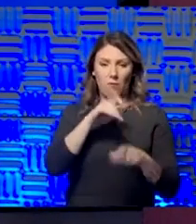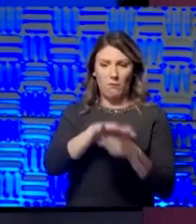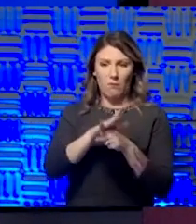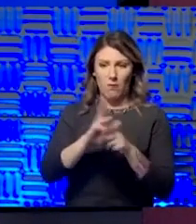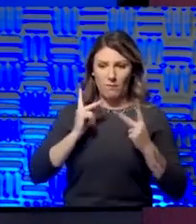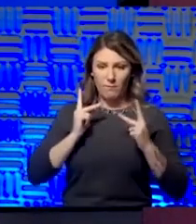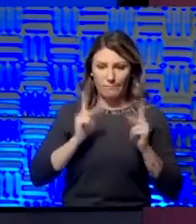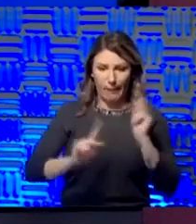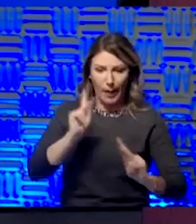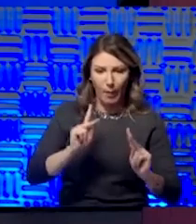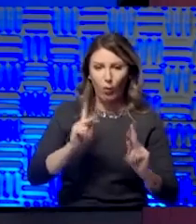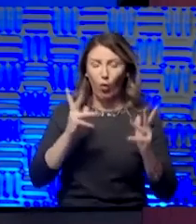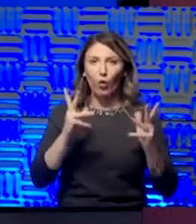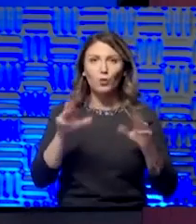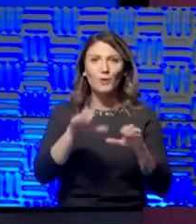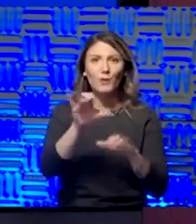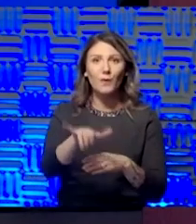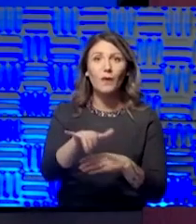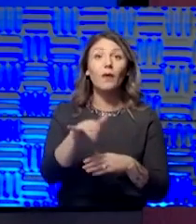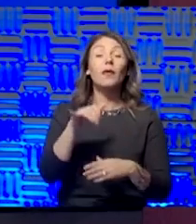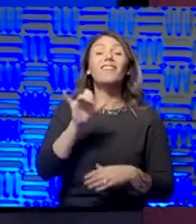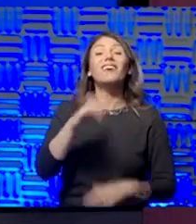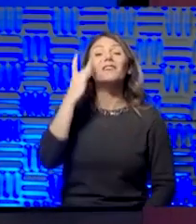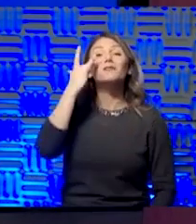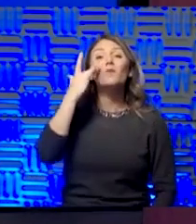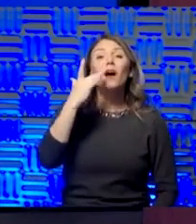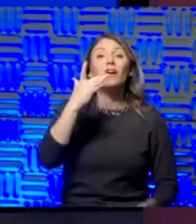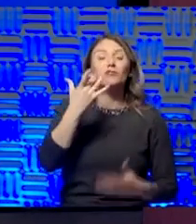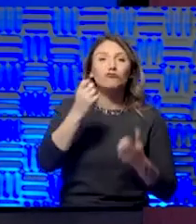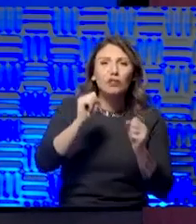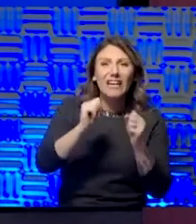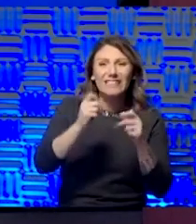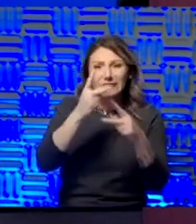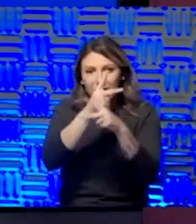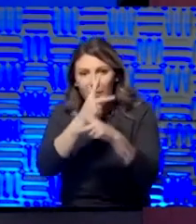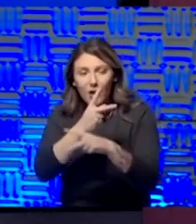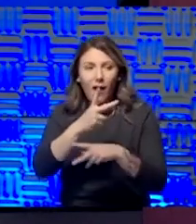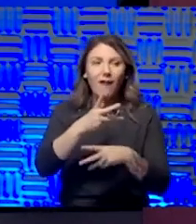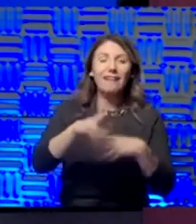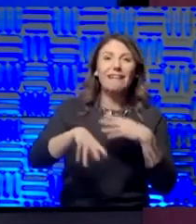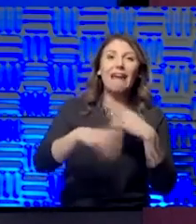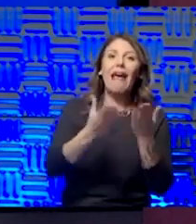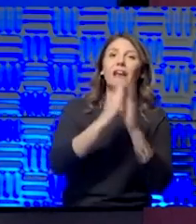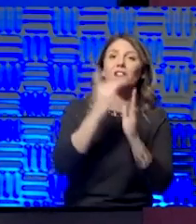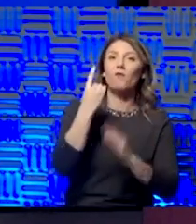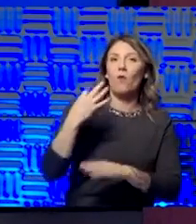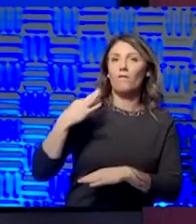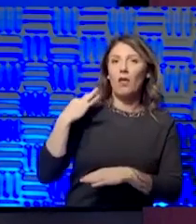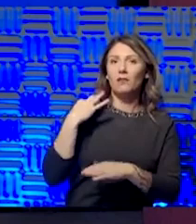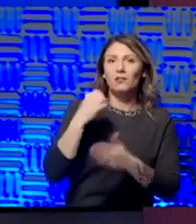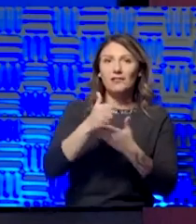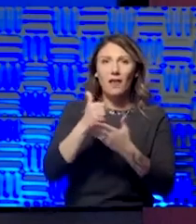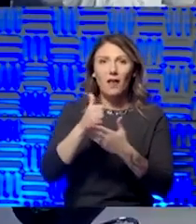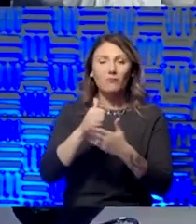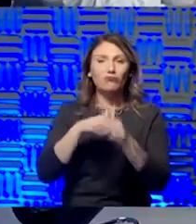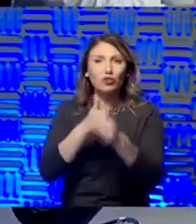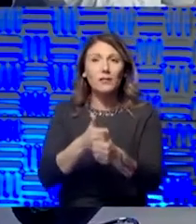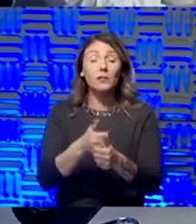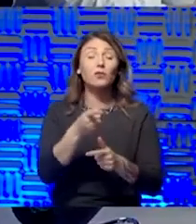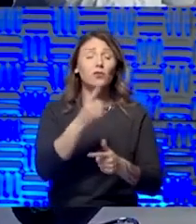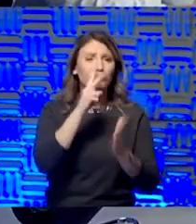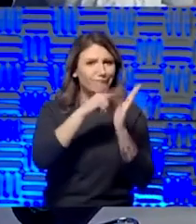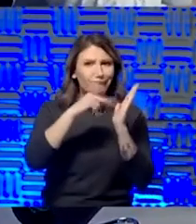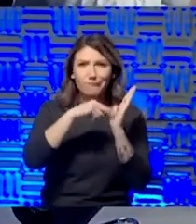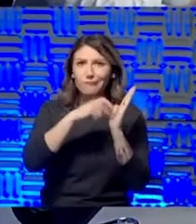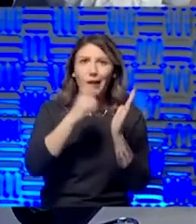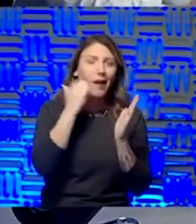do that. There's just not enough people. That's why they're trying to find all these additional folks to go out and, yeah, and help do that tracing. Yeah, and you read about the contact tracing every day